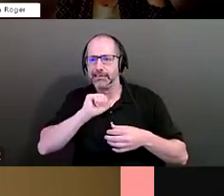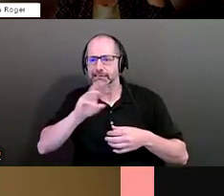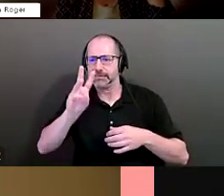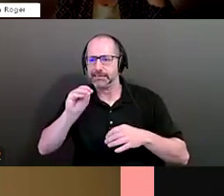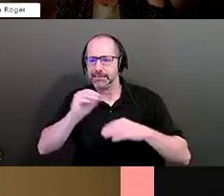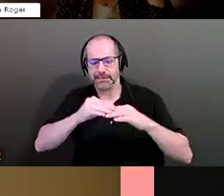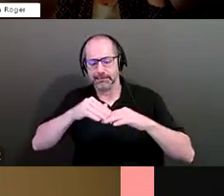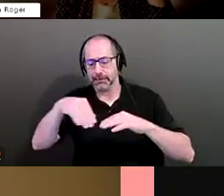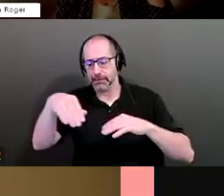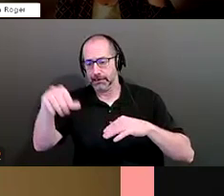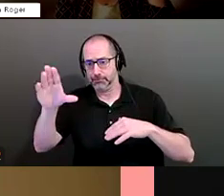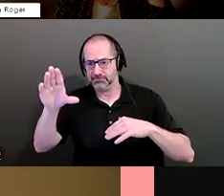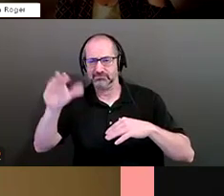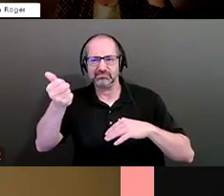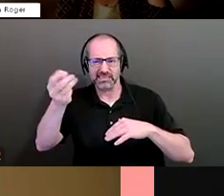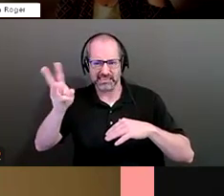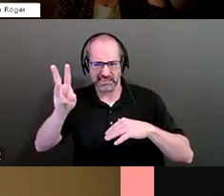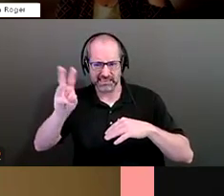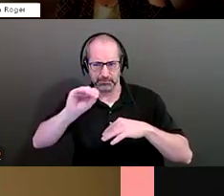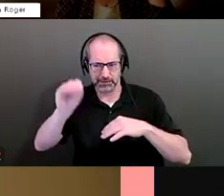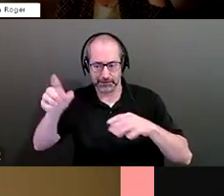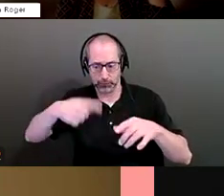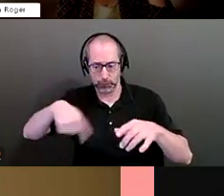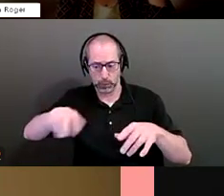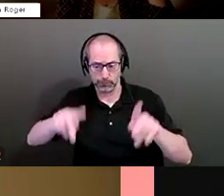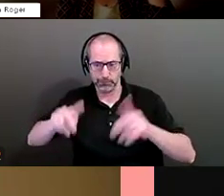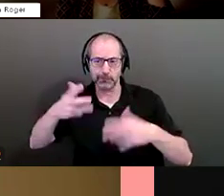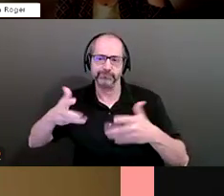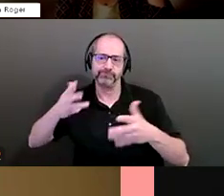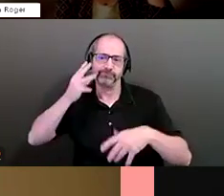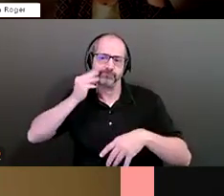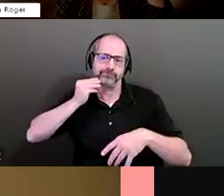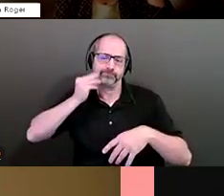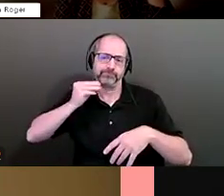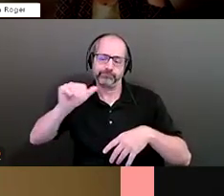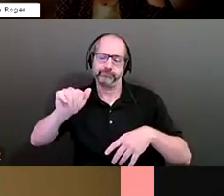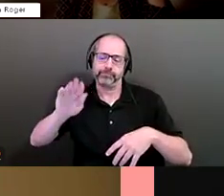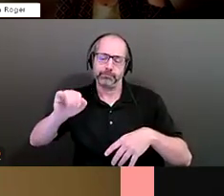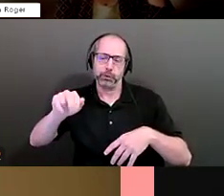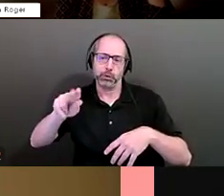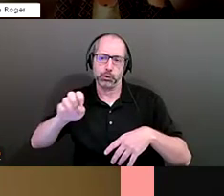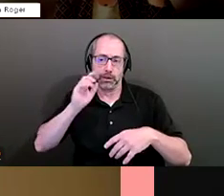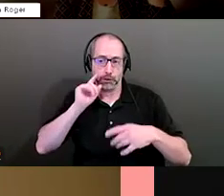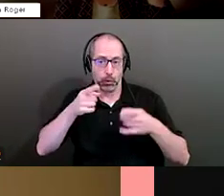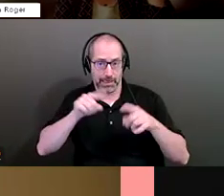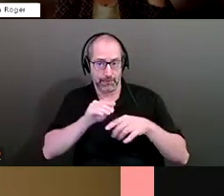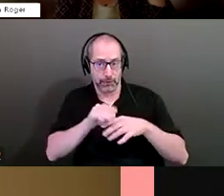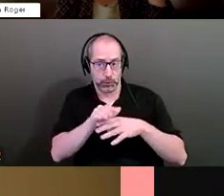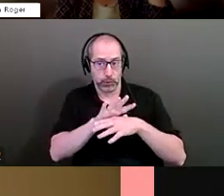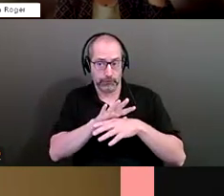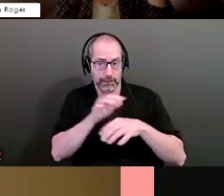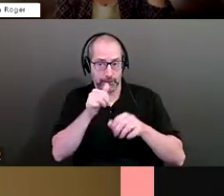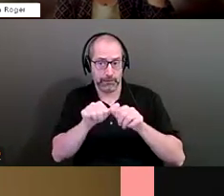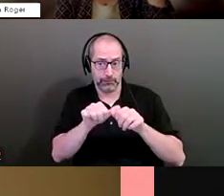older and older were subject to some form of abuse. And we know with the COVID-19 pandemic, these rates